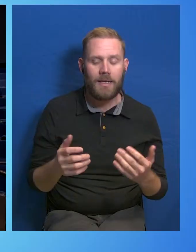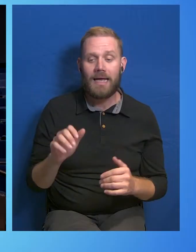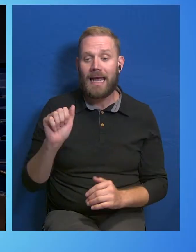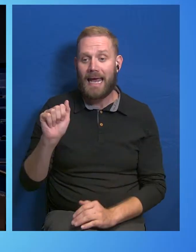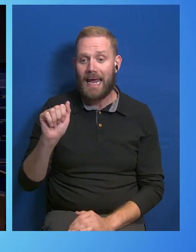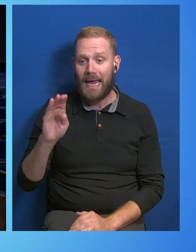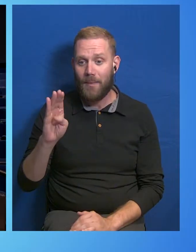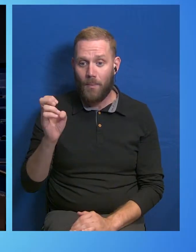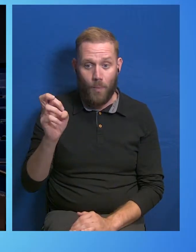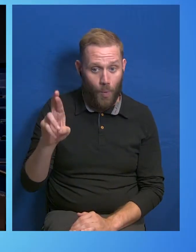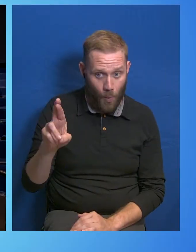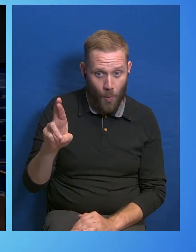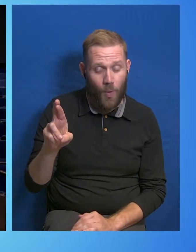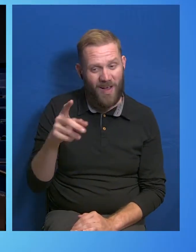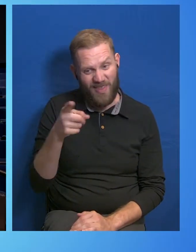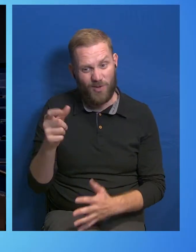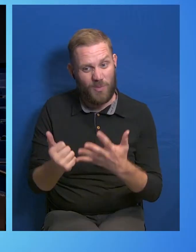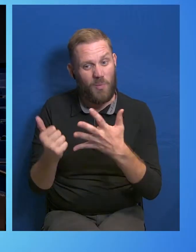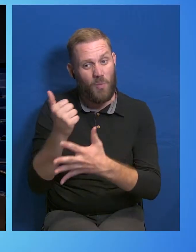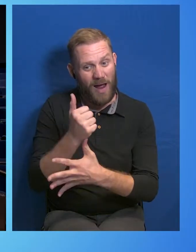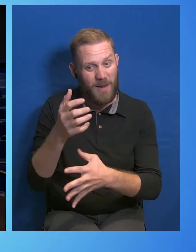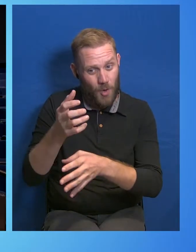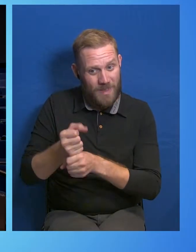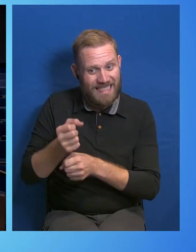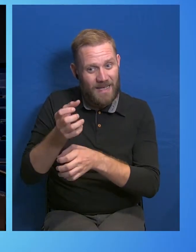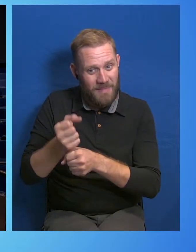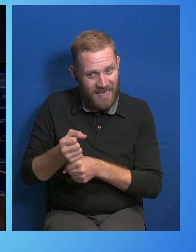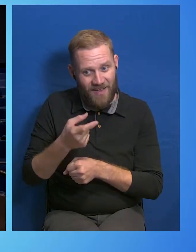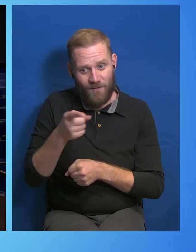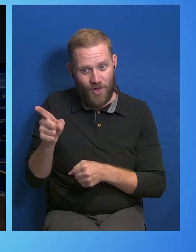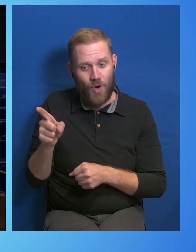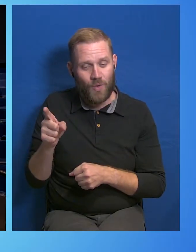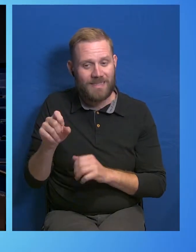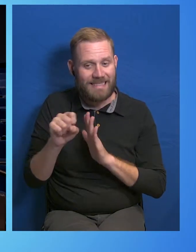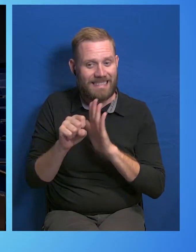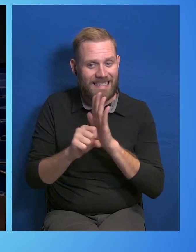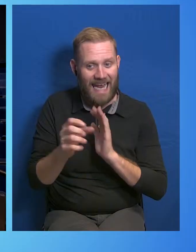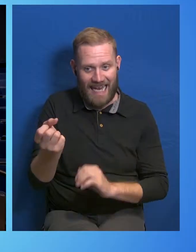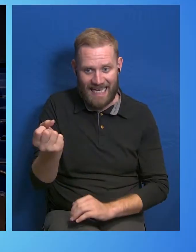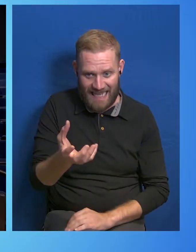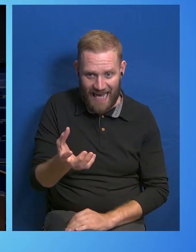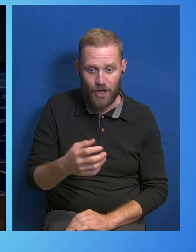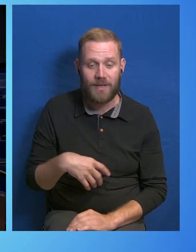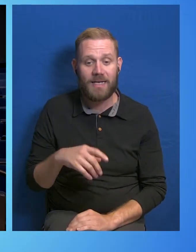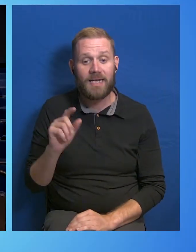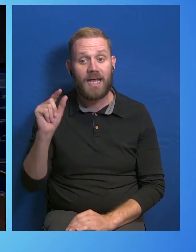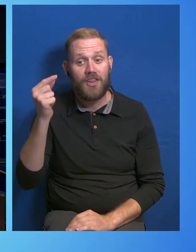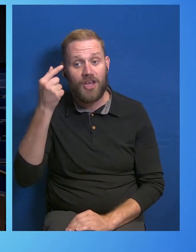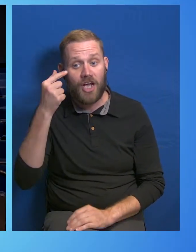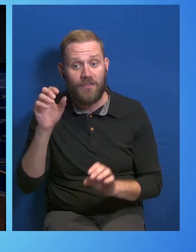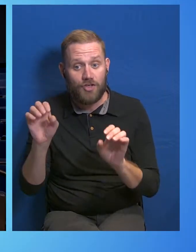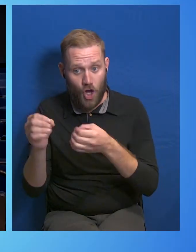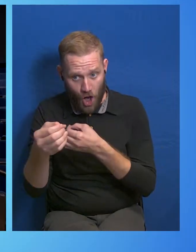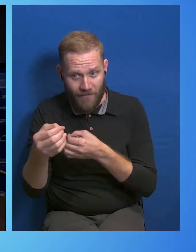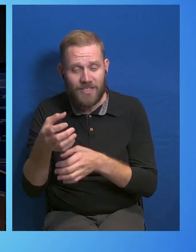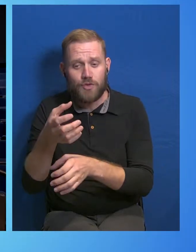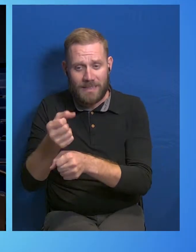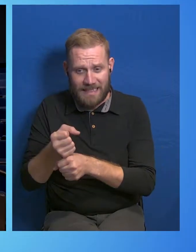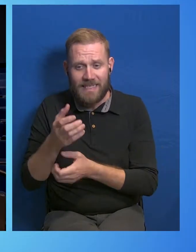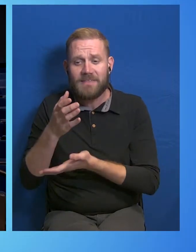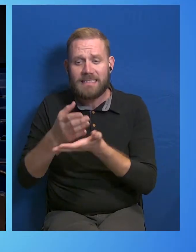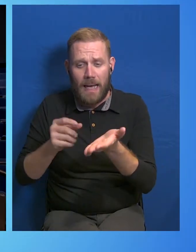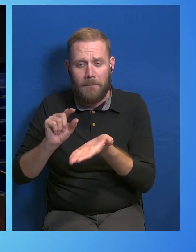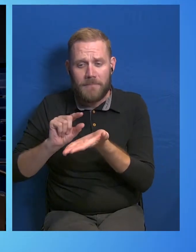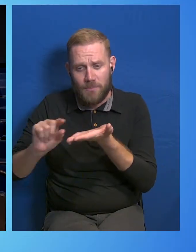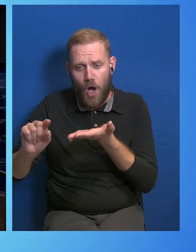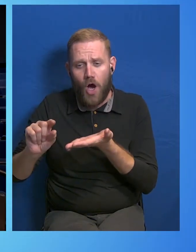ABOR is a primary recipient of state lottery funds. The governor's office receives some small